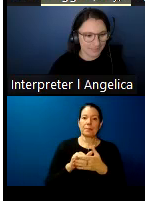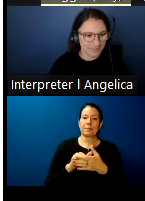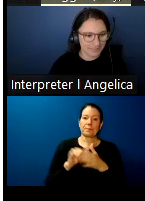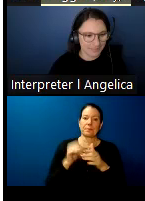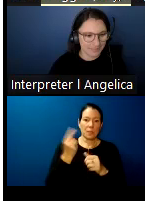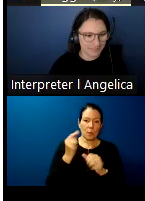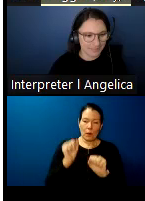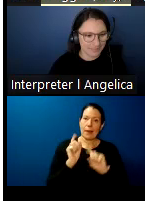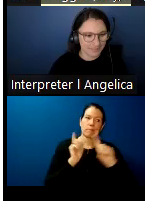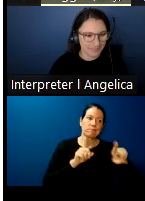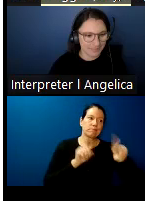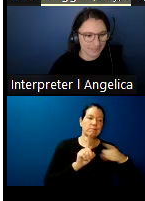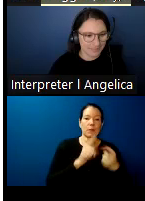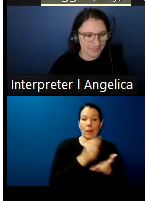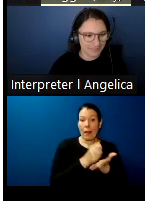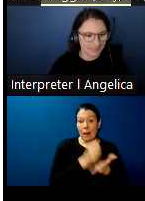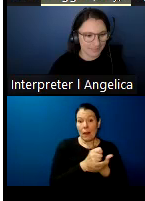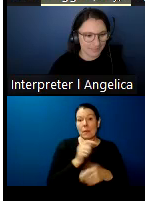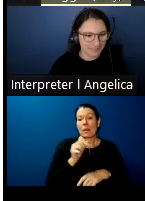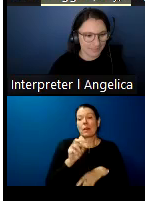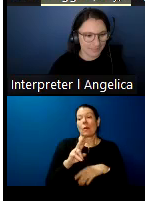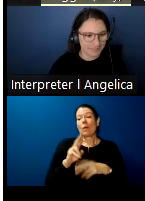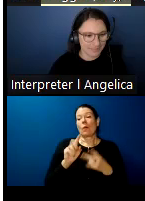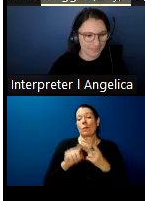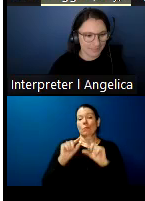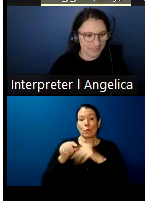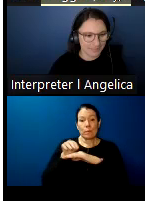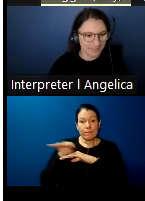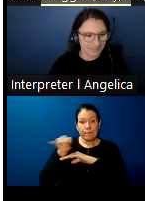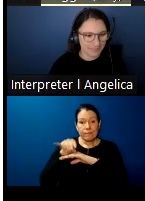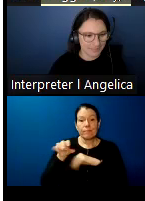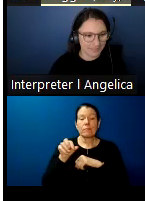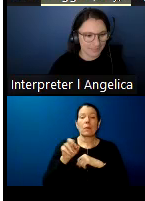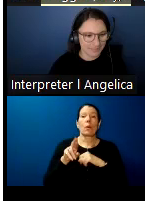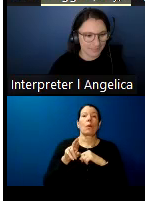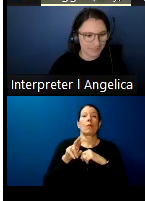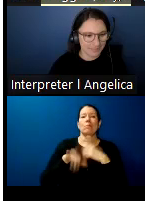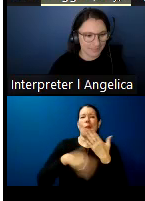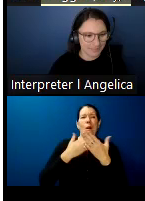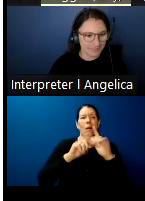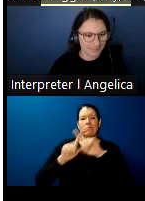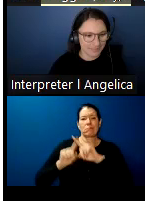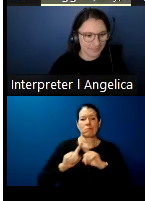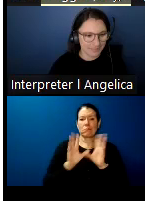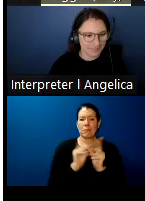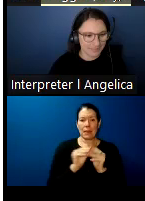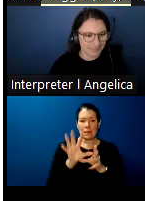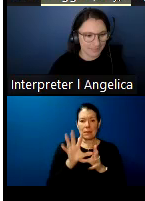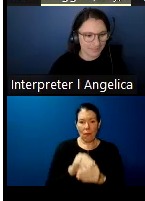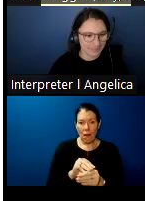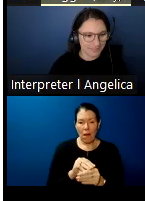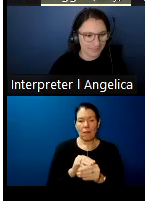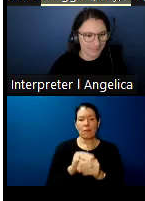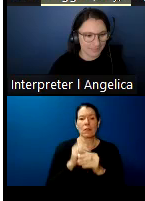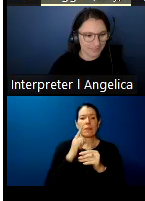to therapy, or they can go to group counseling, or they can go to all the many meetings involved in